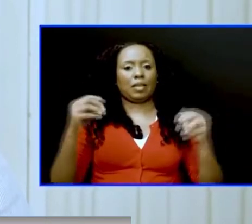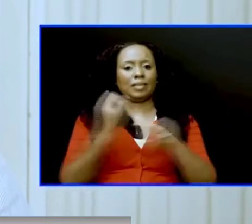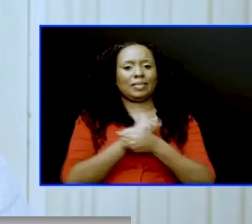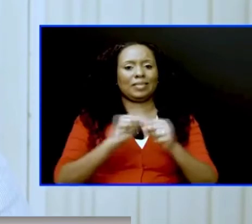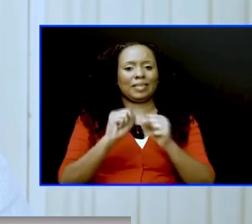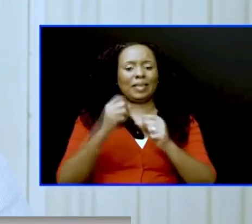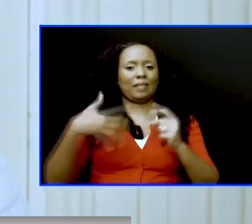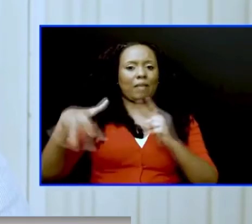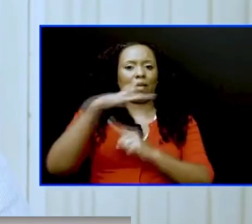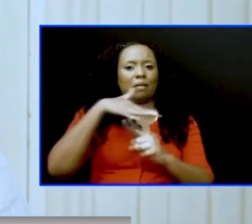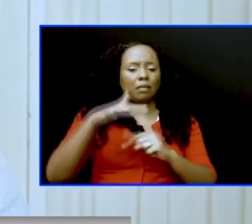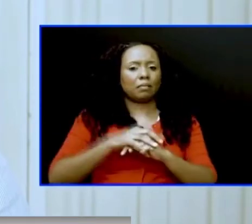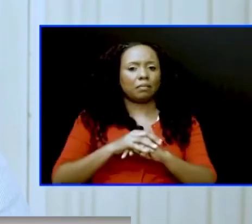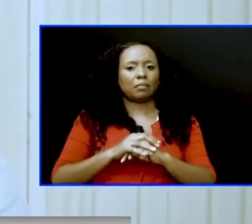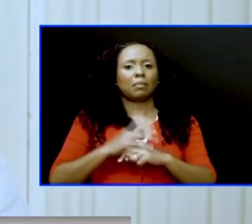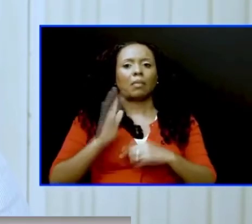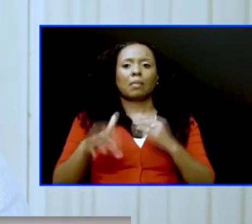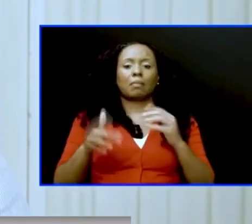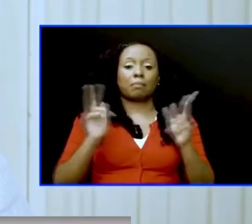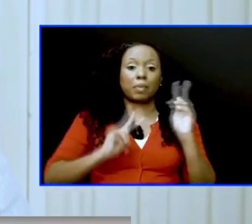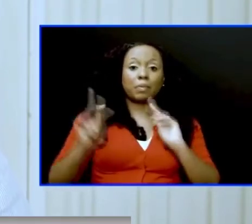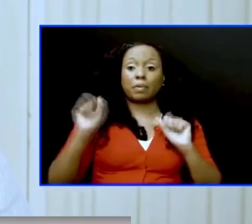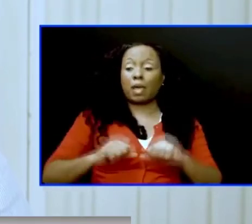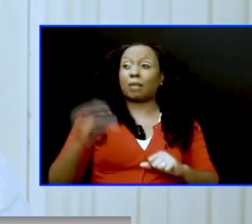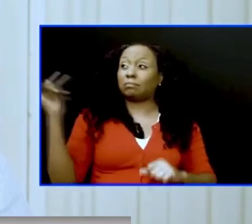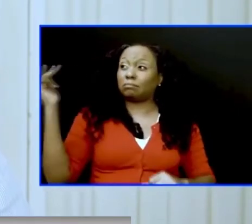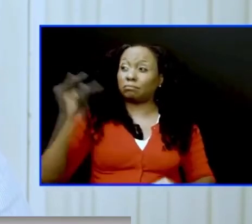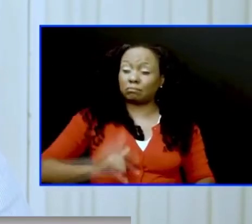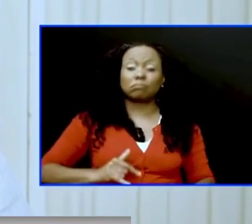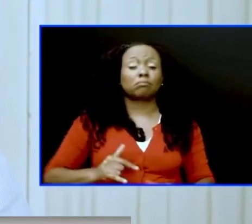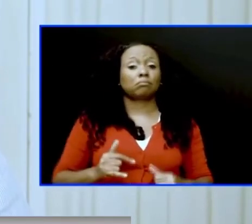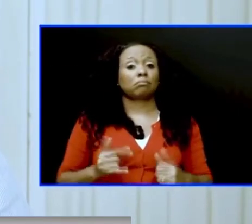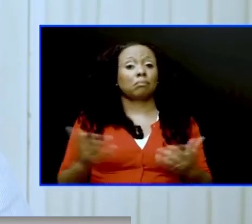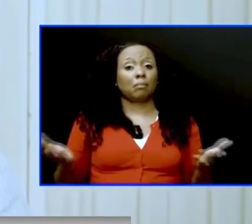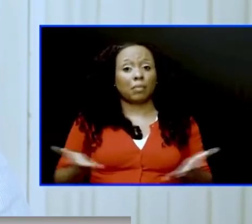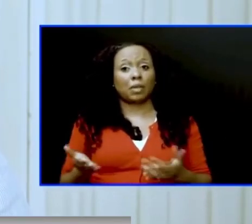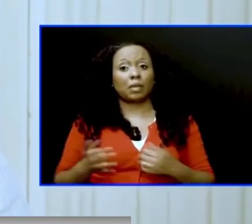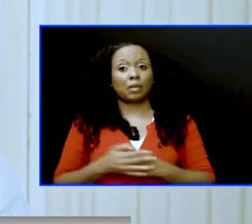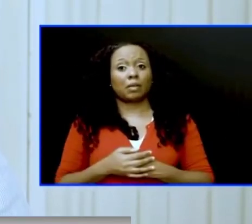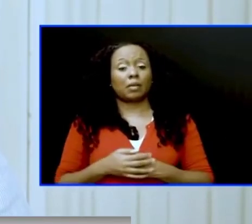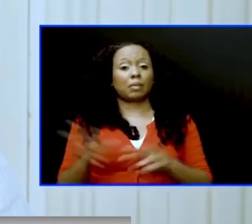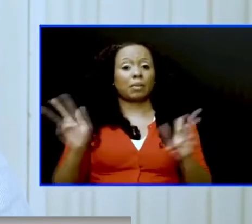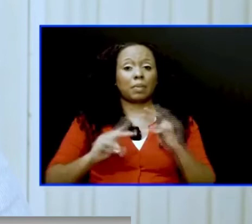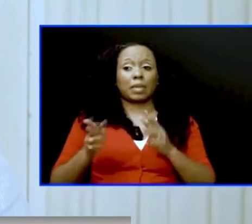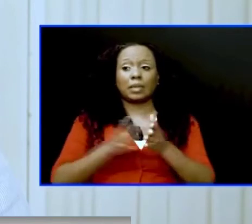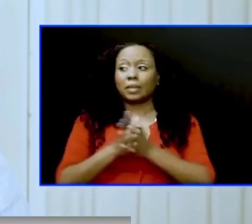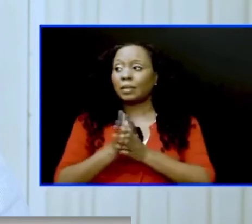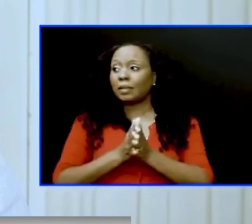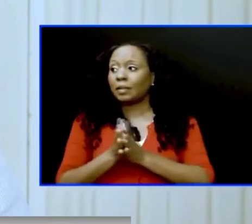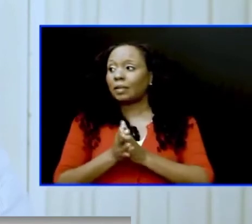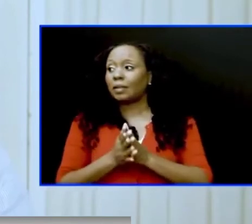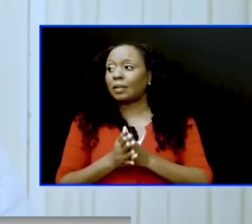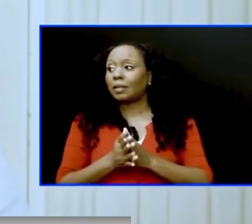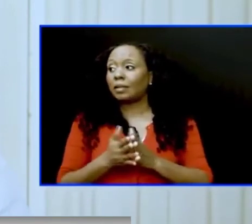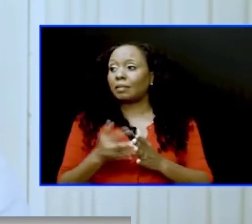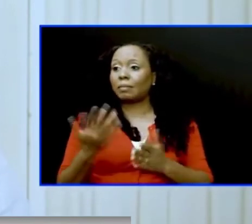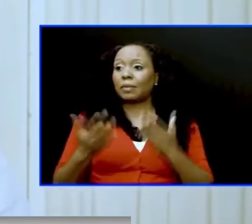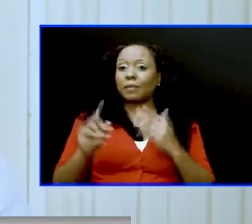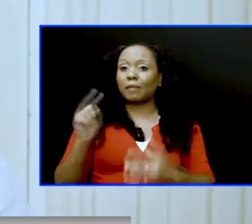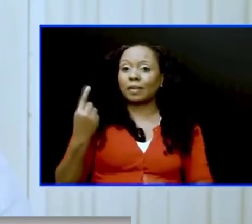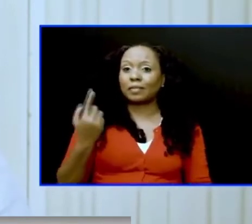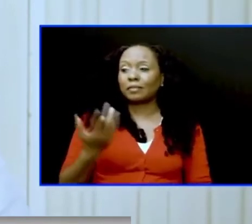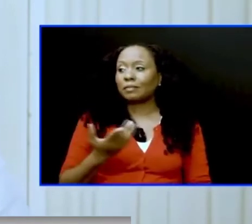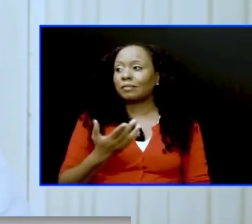visitors to our island who look forward to this really being one of the first, I almost said carnivals, one of the